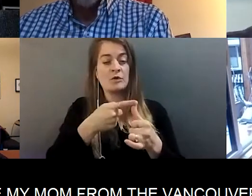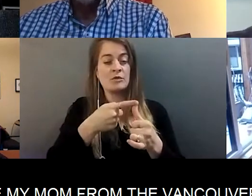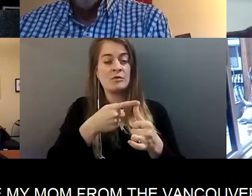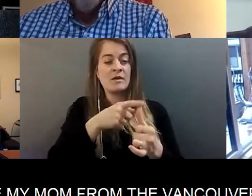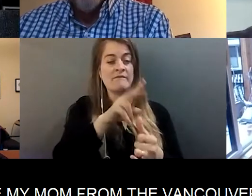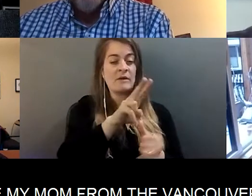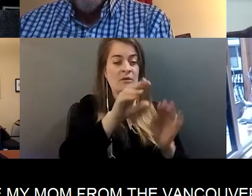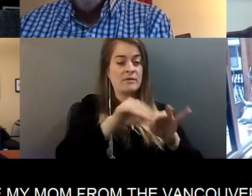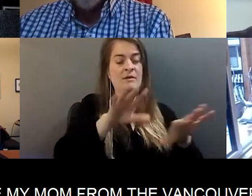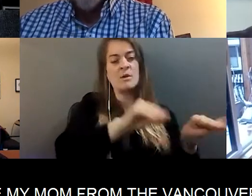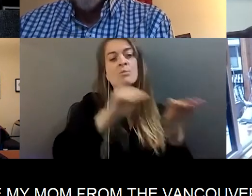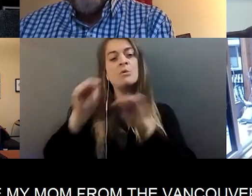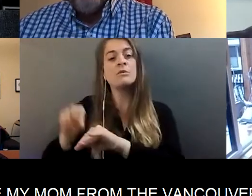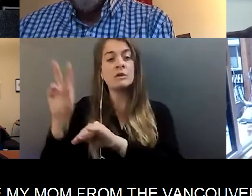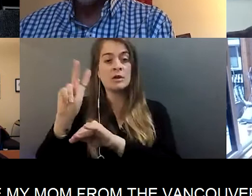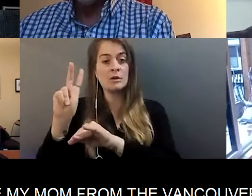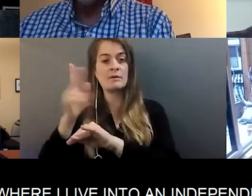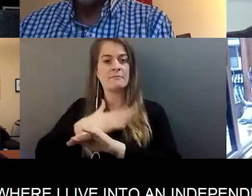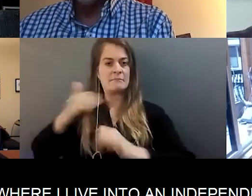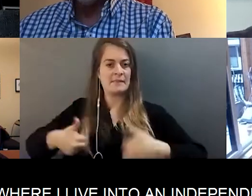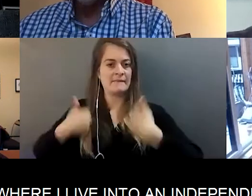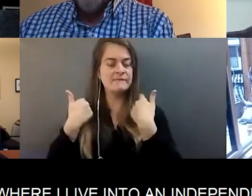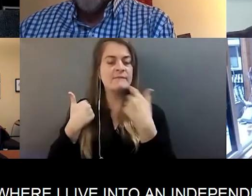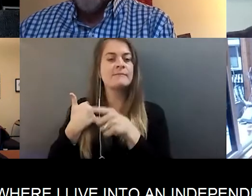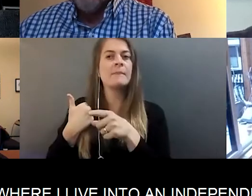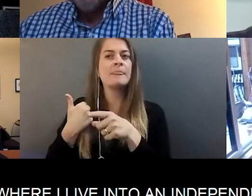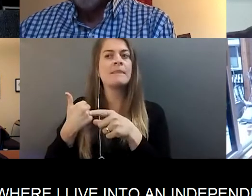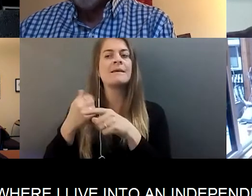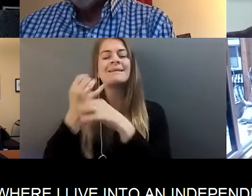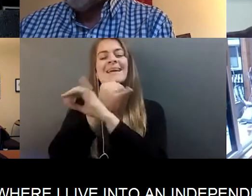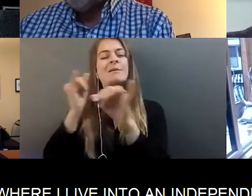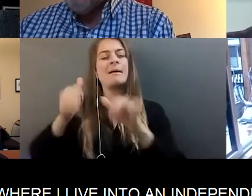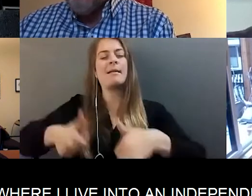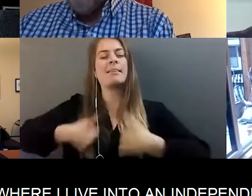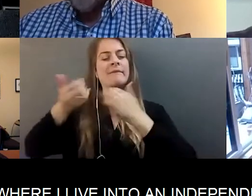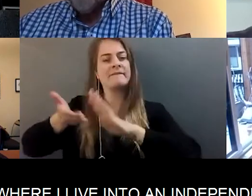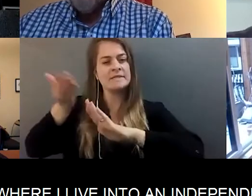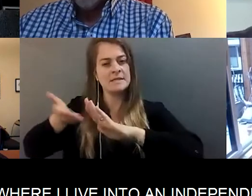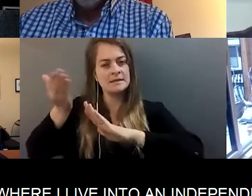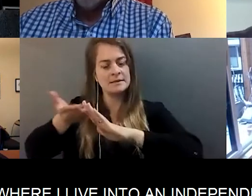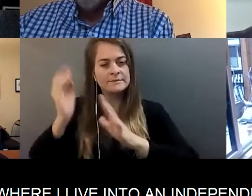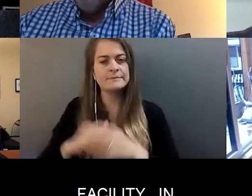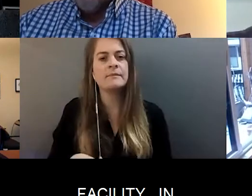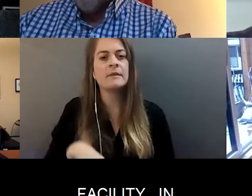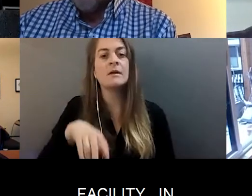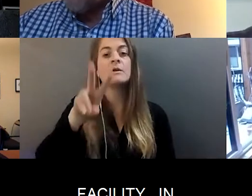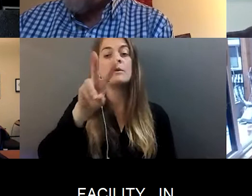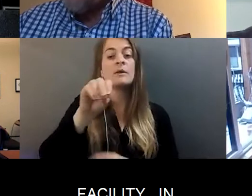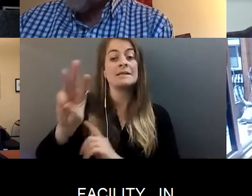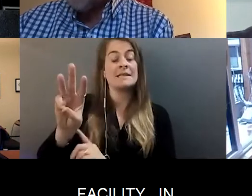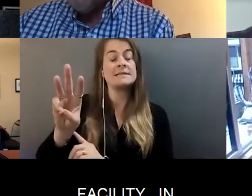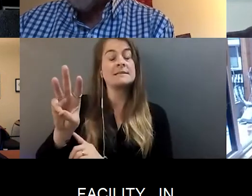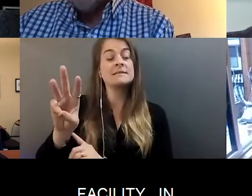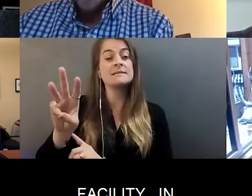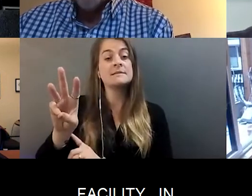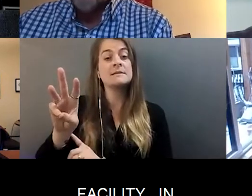Vancouver area to Kelowna, where I live, into an independent living facility. In 2006, it was necessary